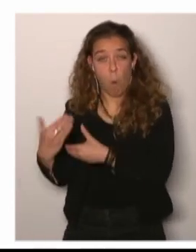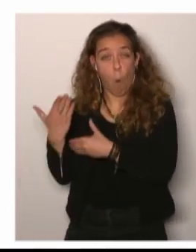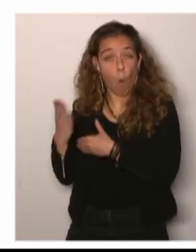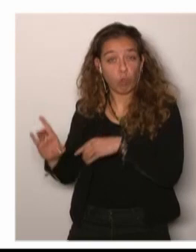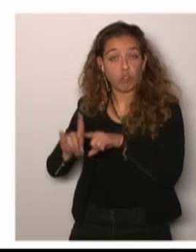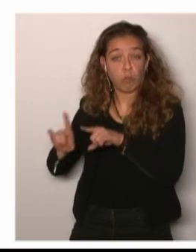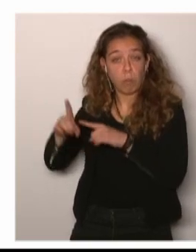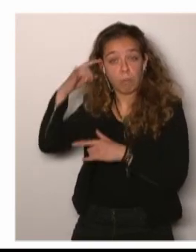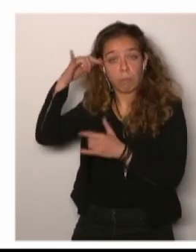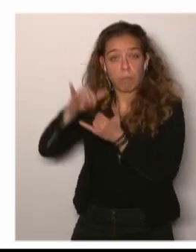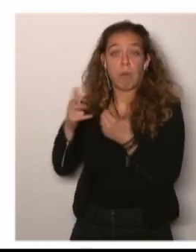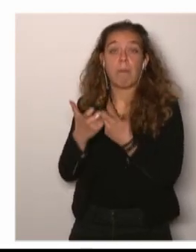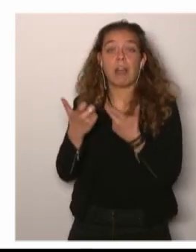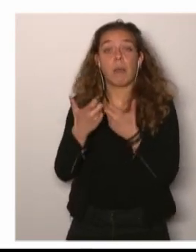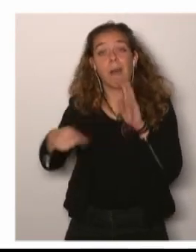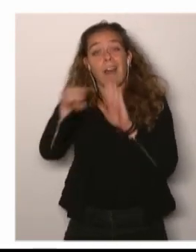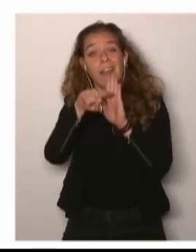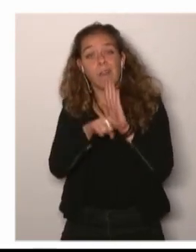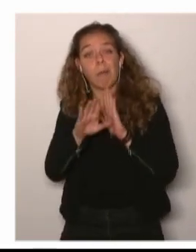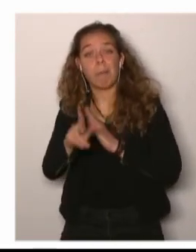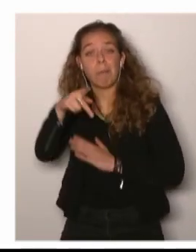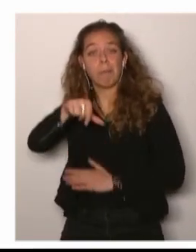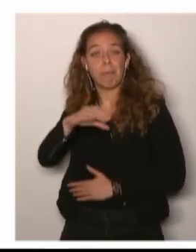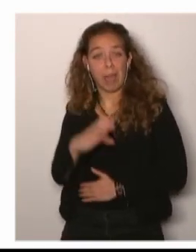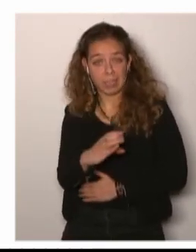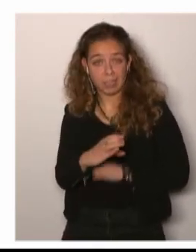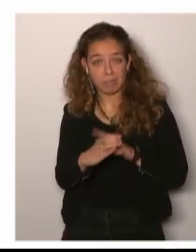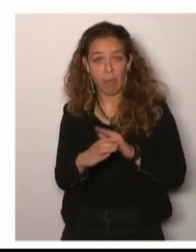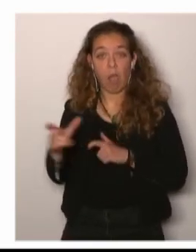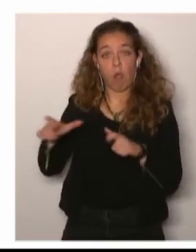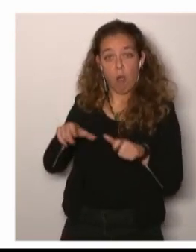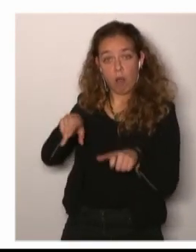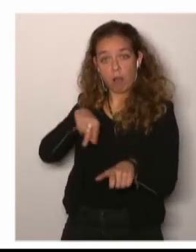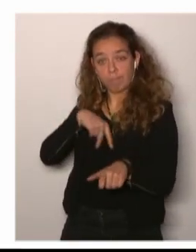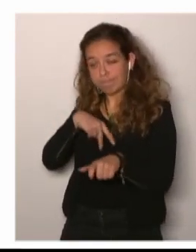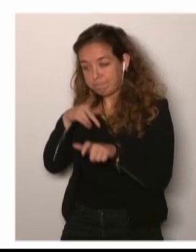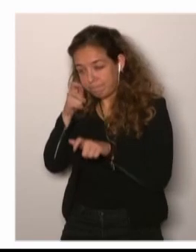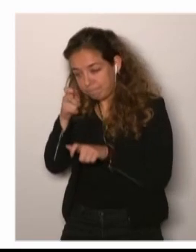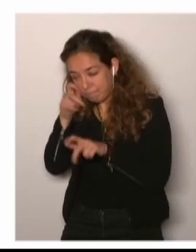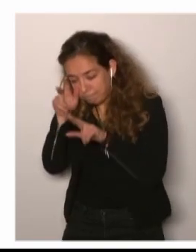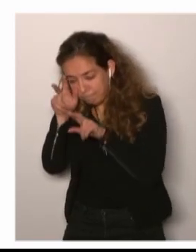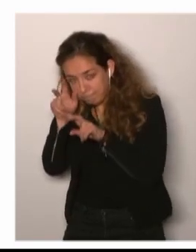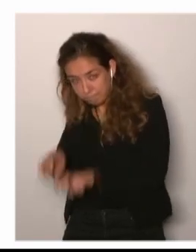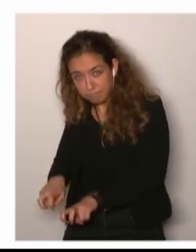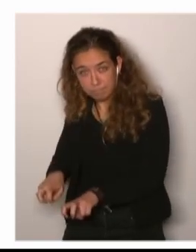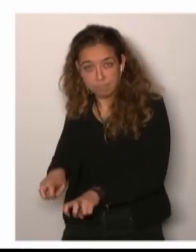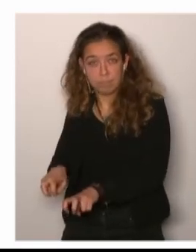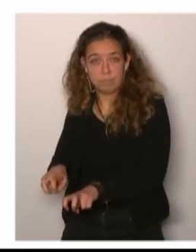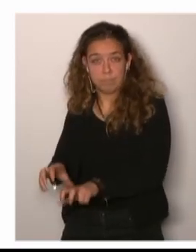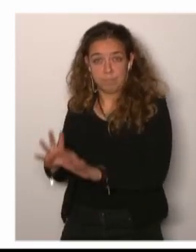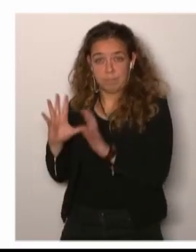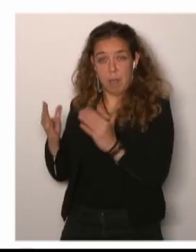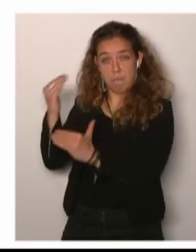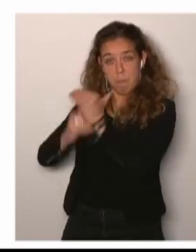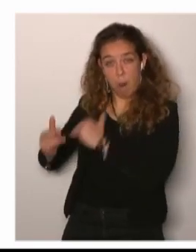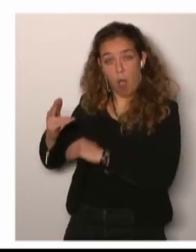Agricultural Policy. My colleagues at the moment are examining à la loupe all of the national reform plans for the Common